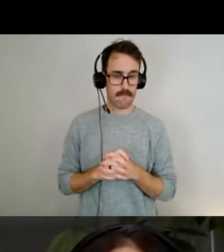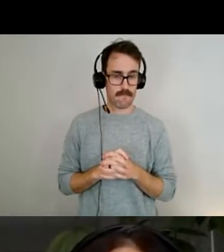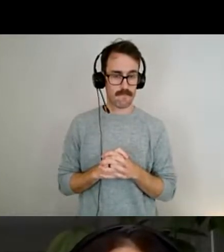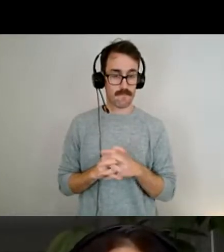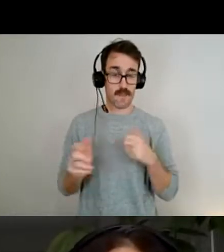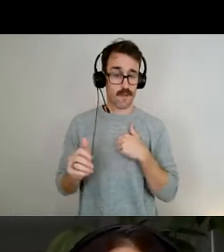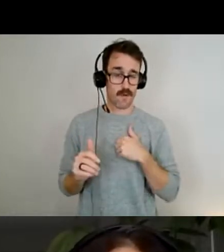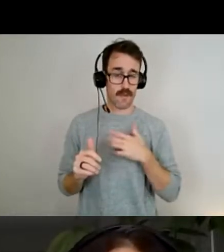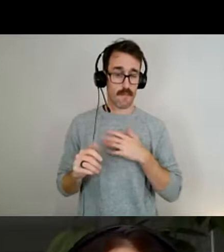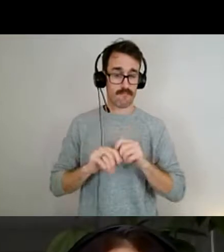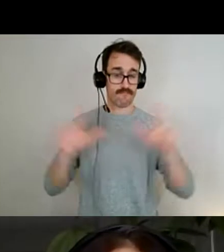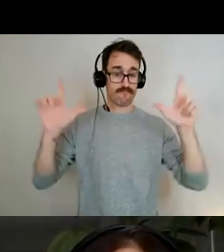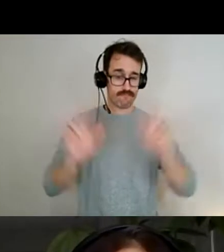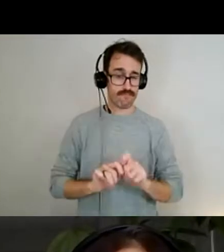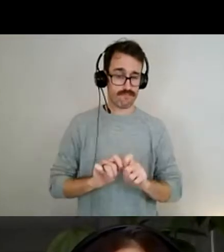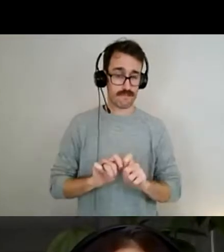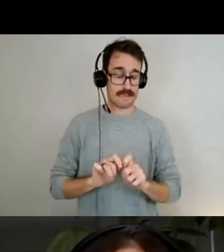Sorry, I just lost my screen.